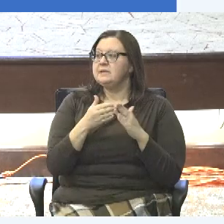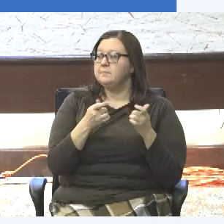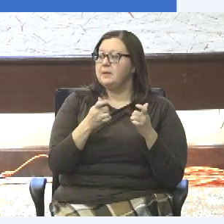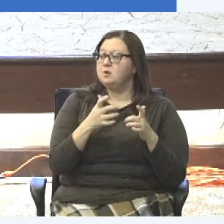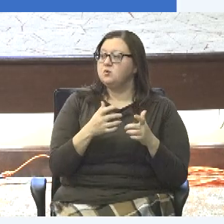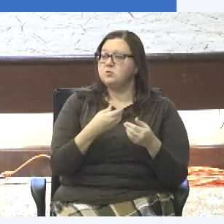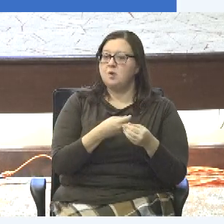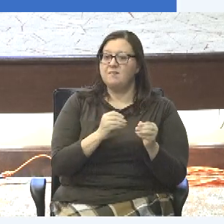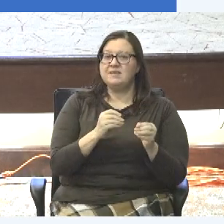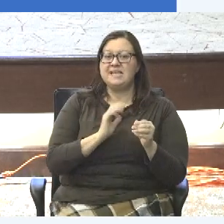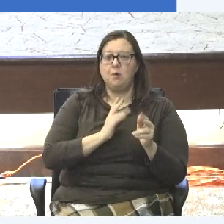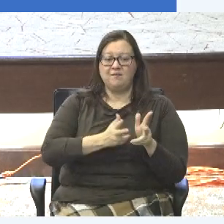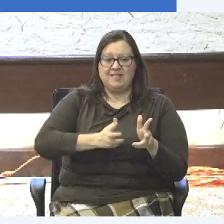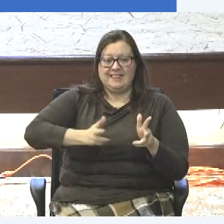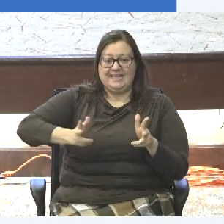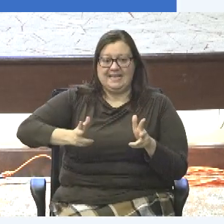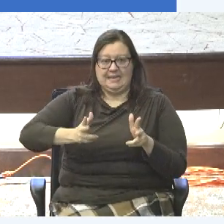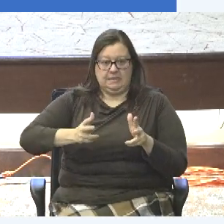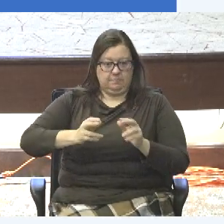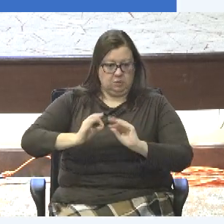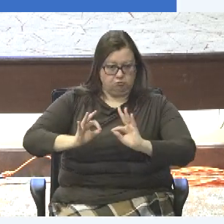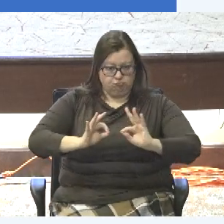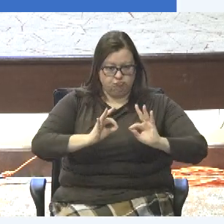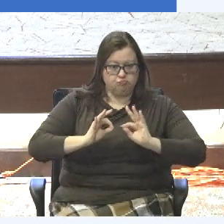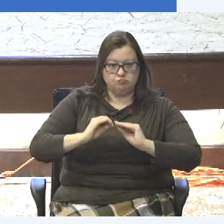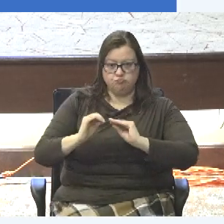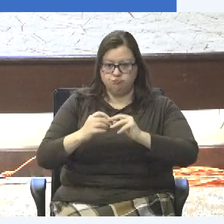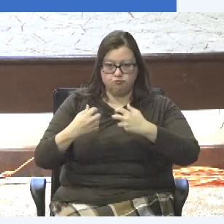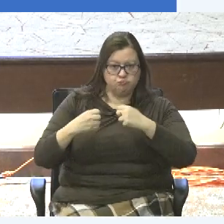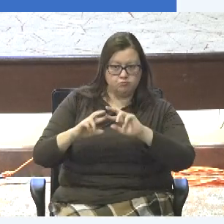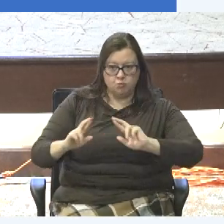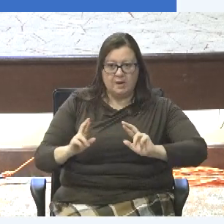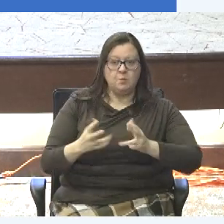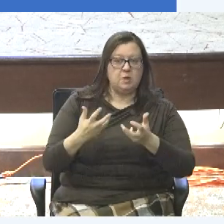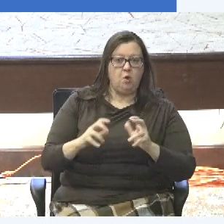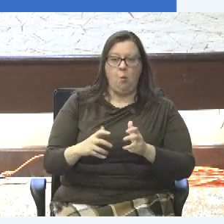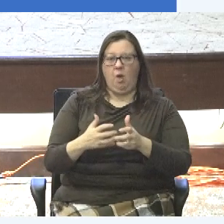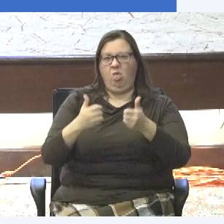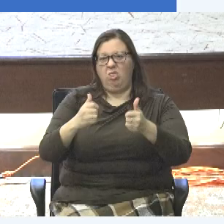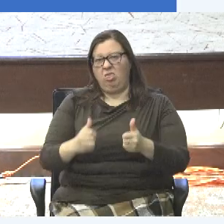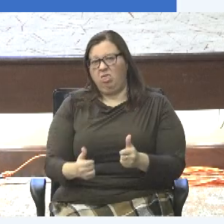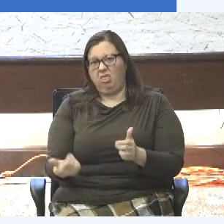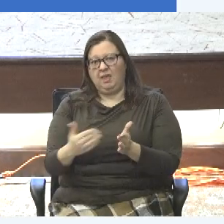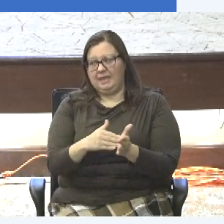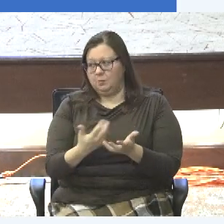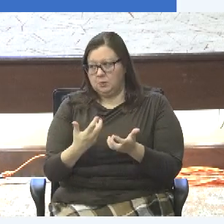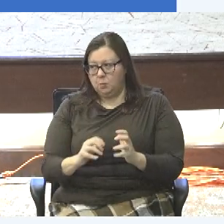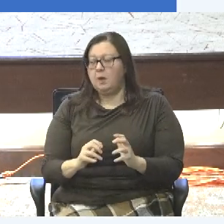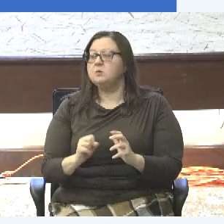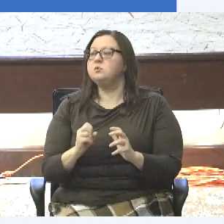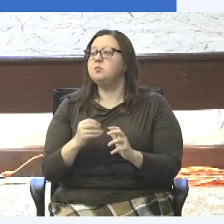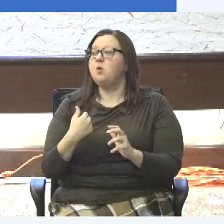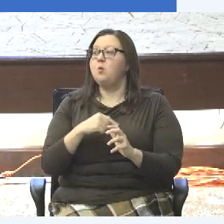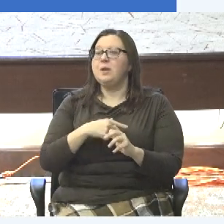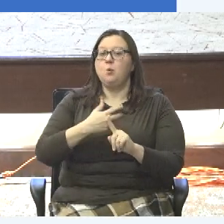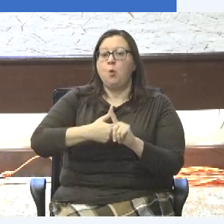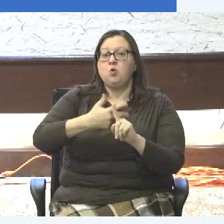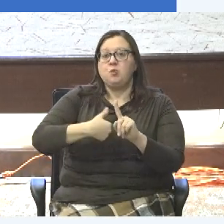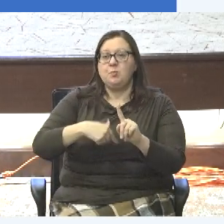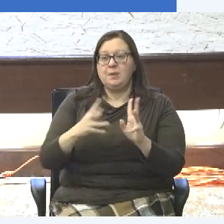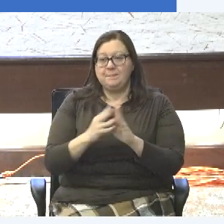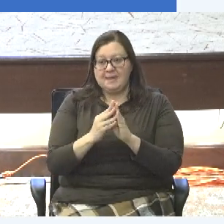our fleet in a healthy place. We want to make sure we continue that, not let it slip back. So we meet quarterly with fleet here in the city and to make sure we're